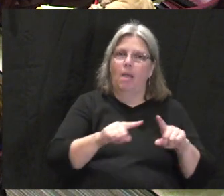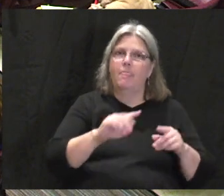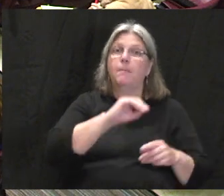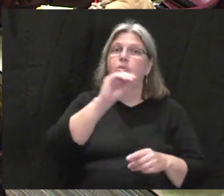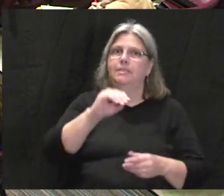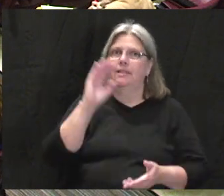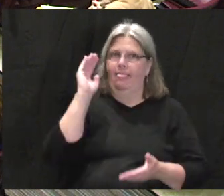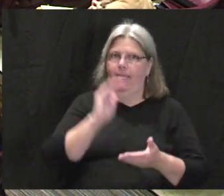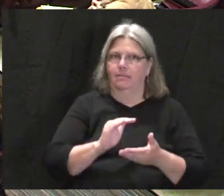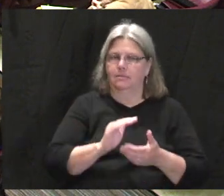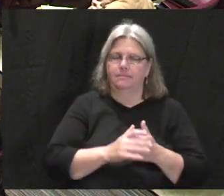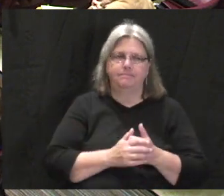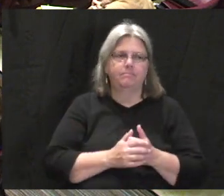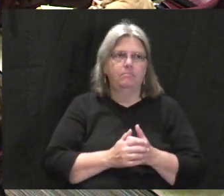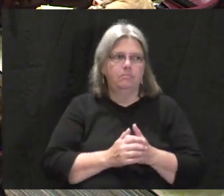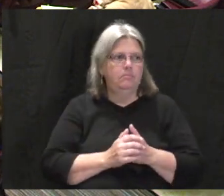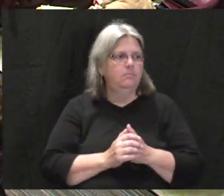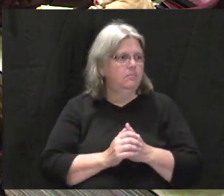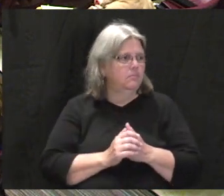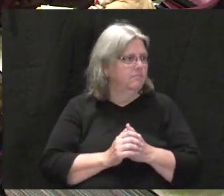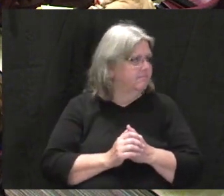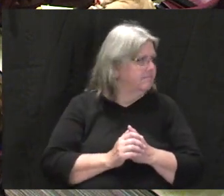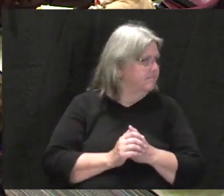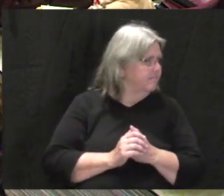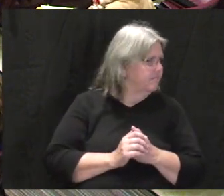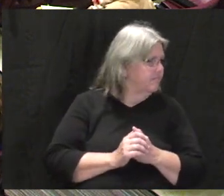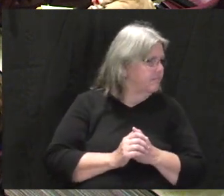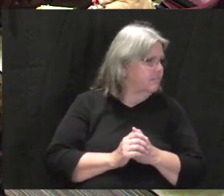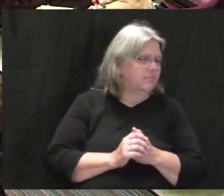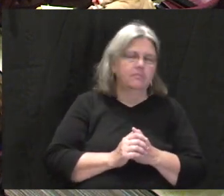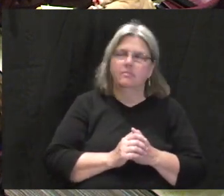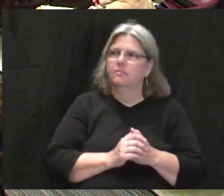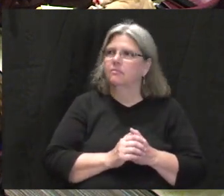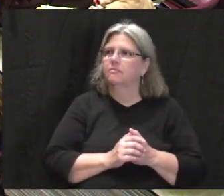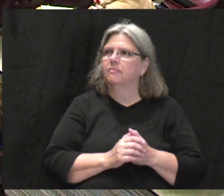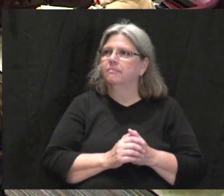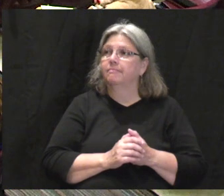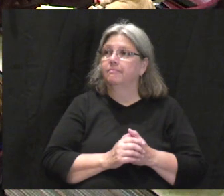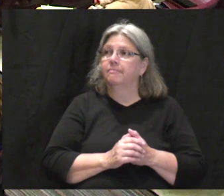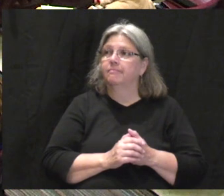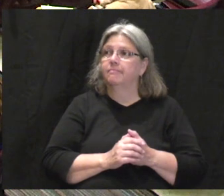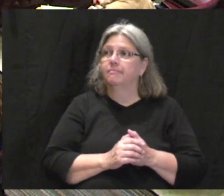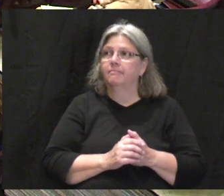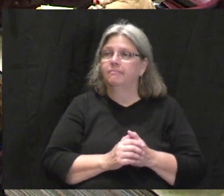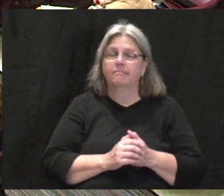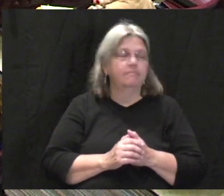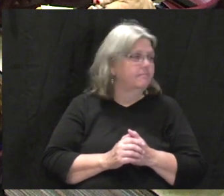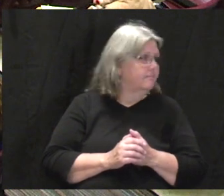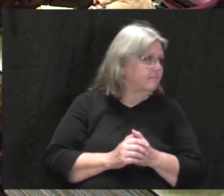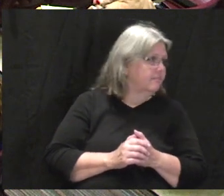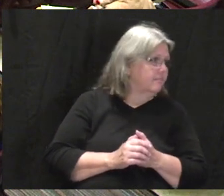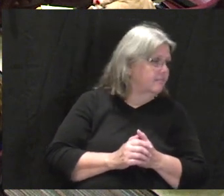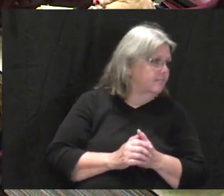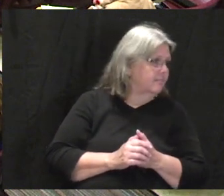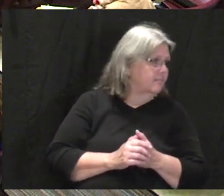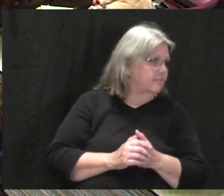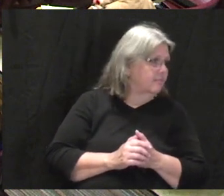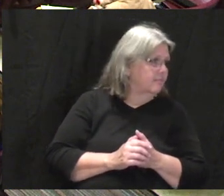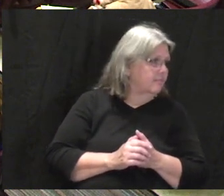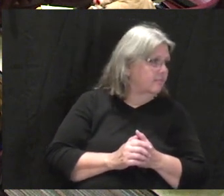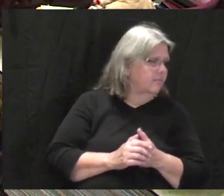OSS to those that go into the juvenile system? The schools that go into the